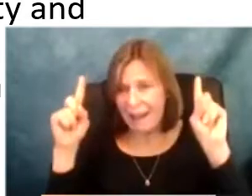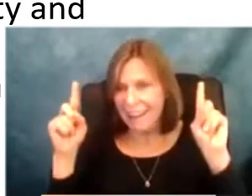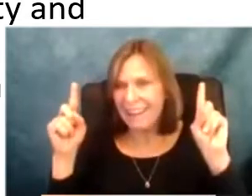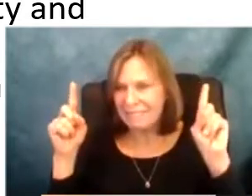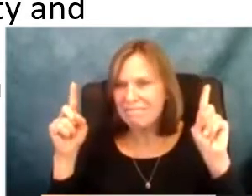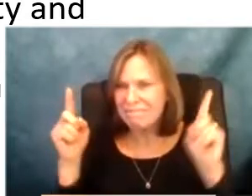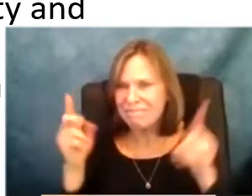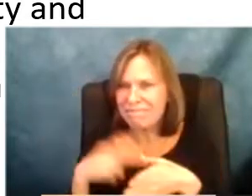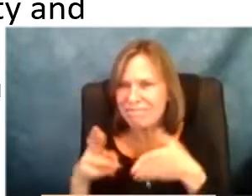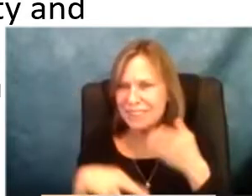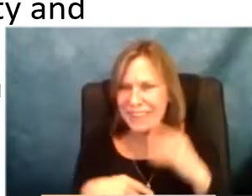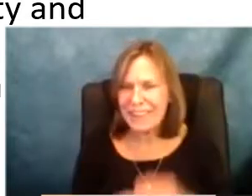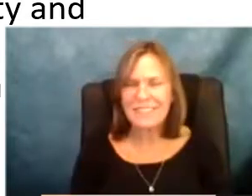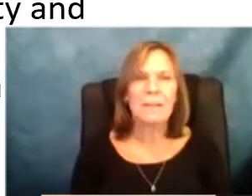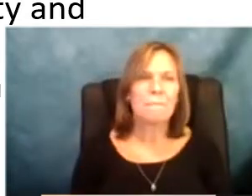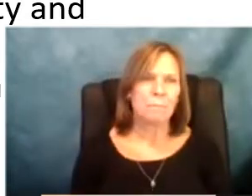people.